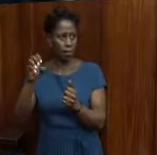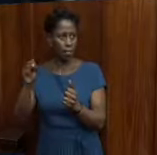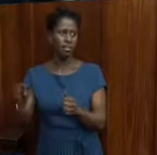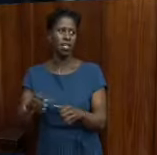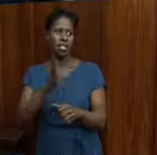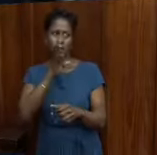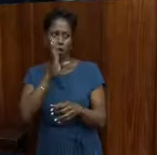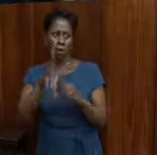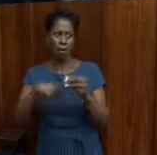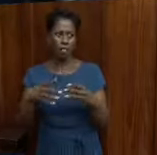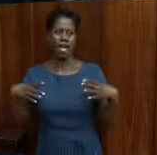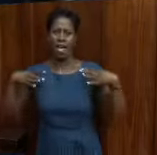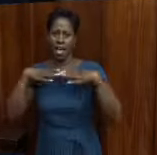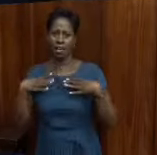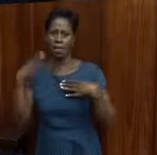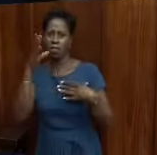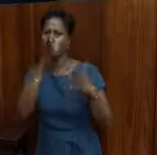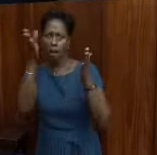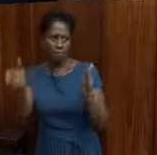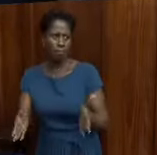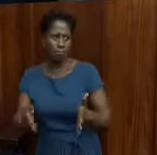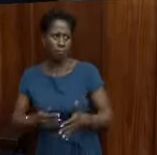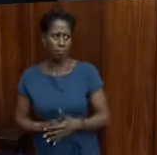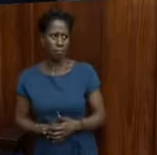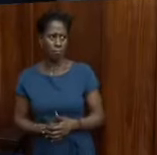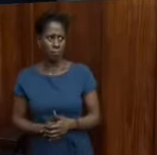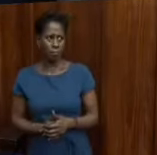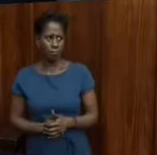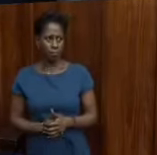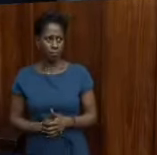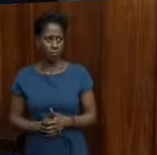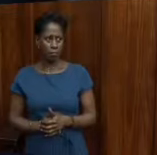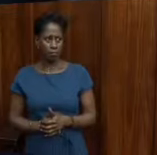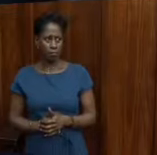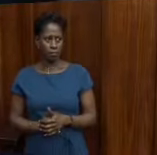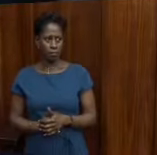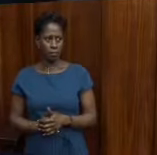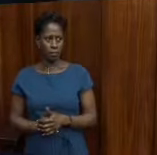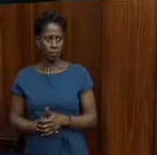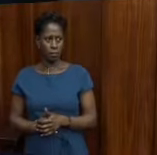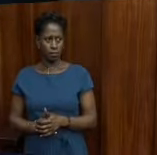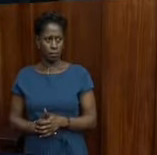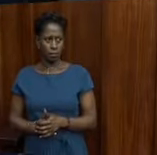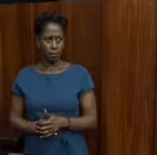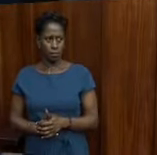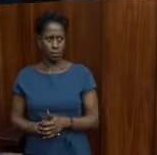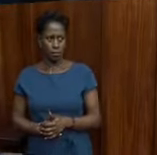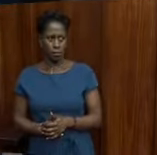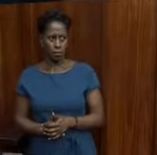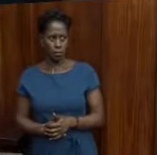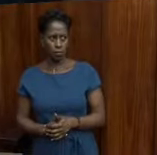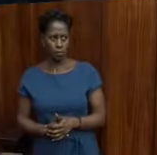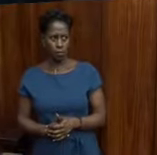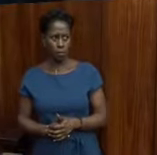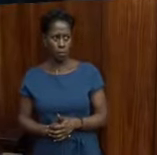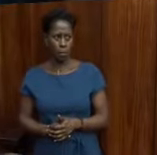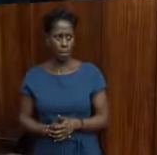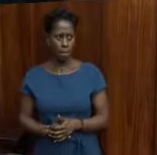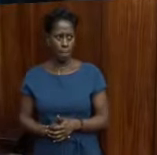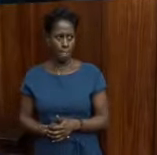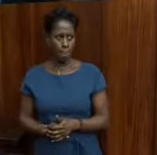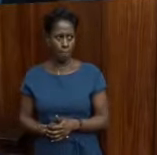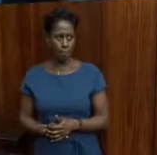government's dismantling of the Boshesu meat processing plants and the displacement of cattle farmers in the south.